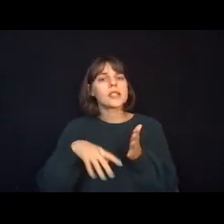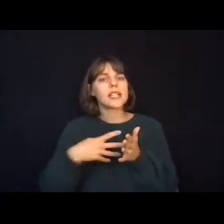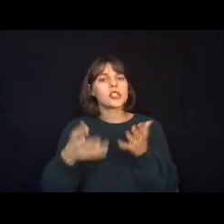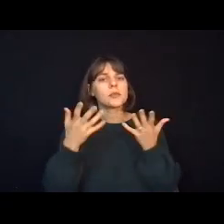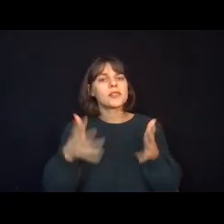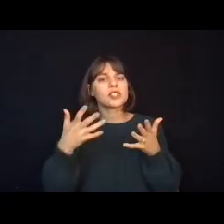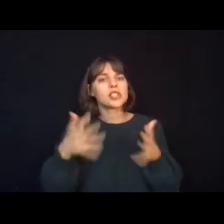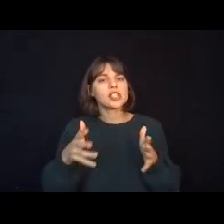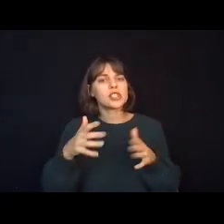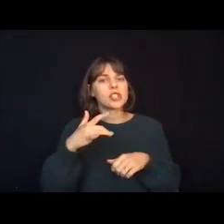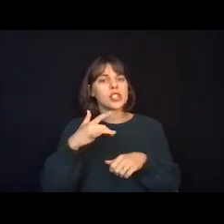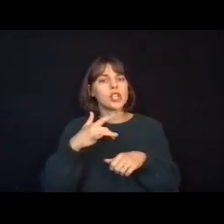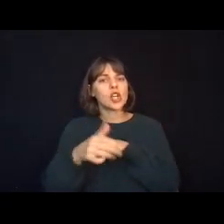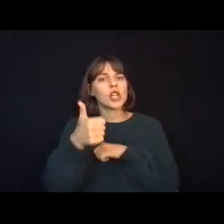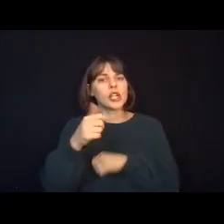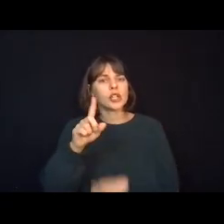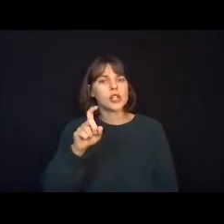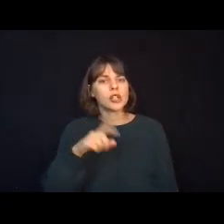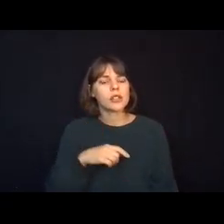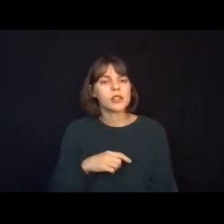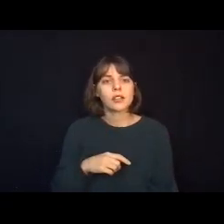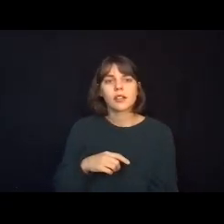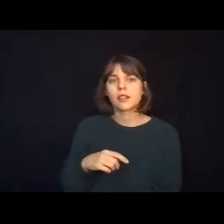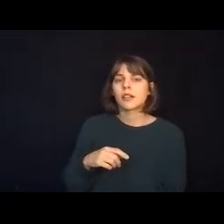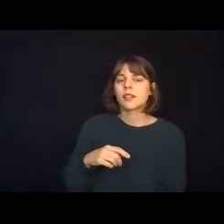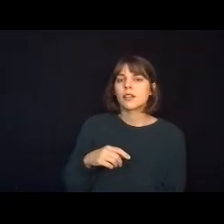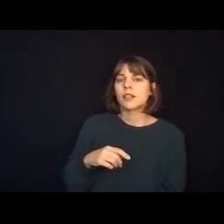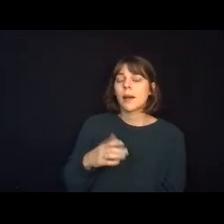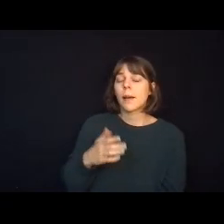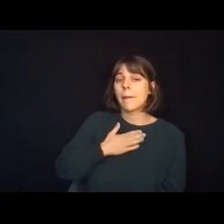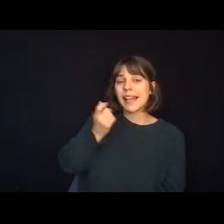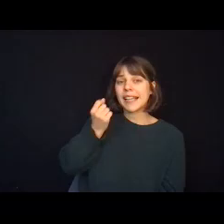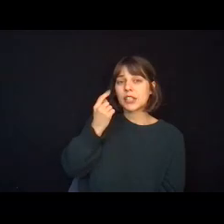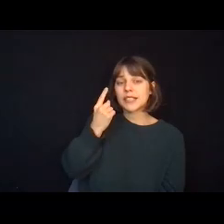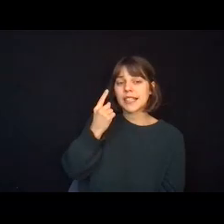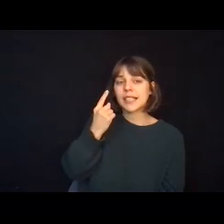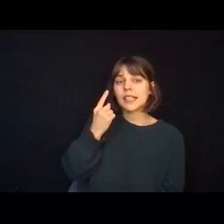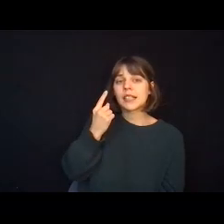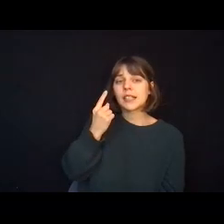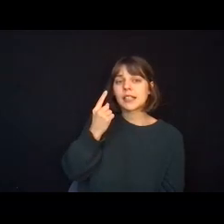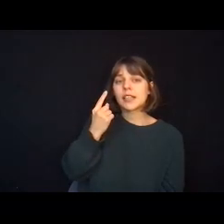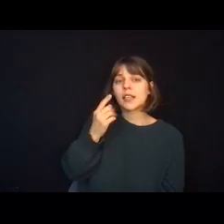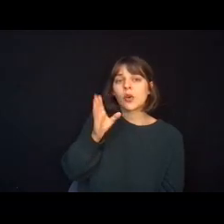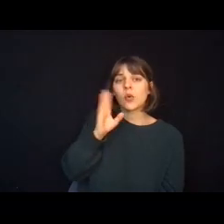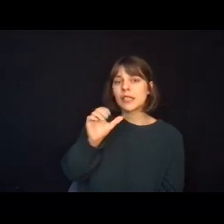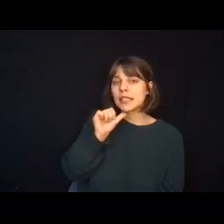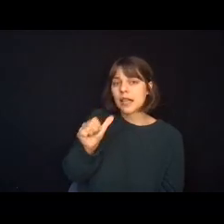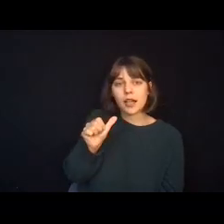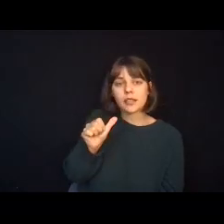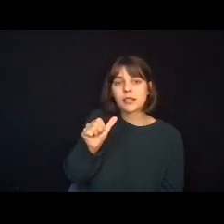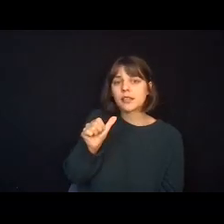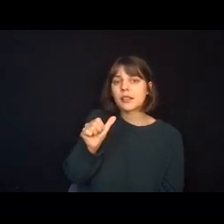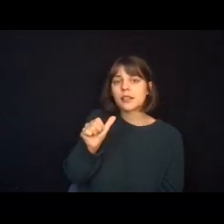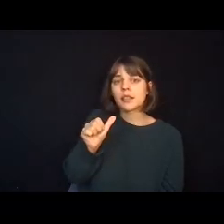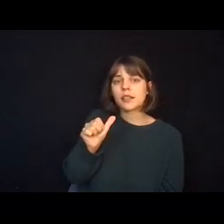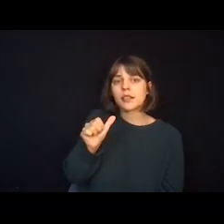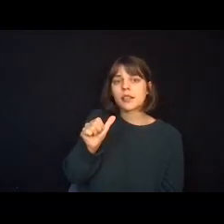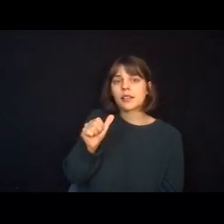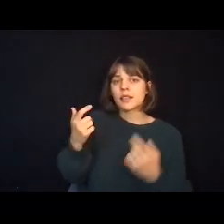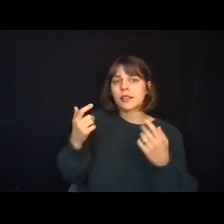be completed earlier than now? It's my understanding that it will not be